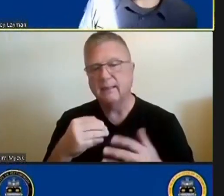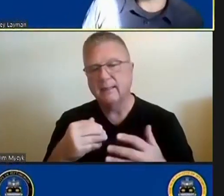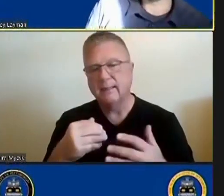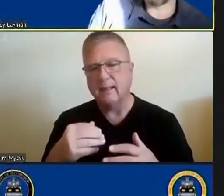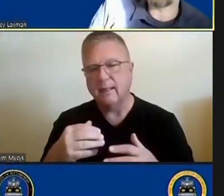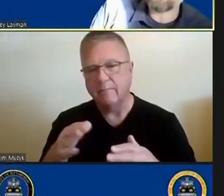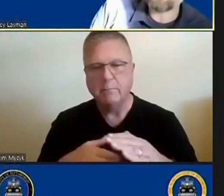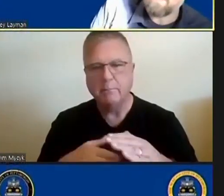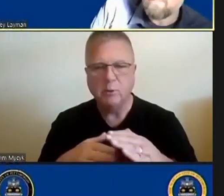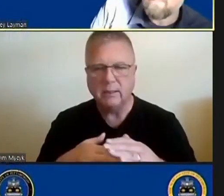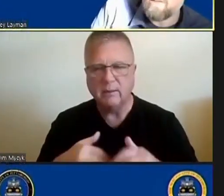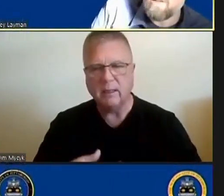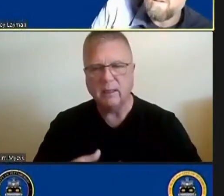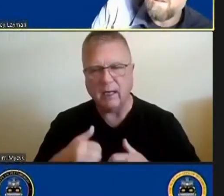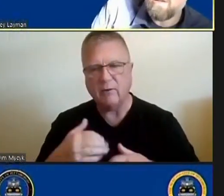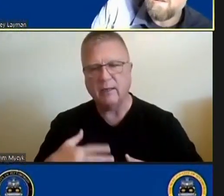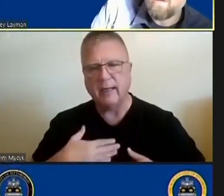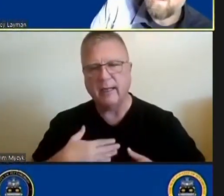Okay.